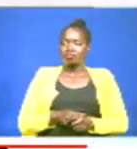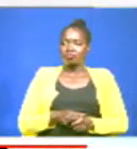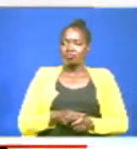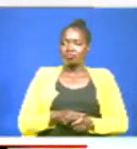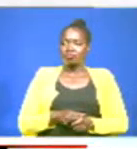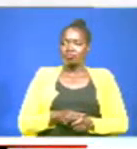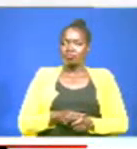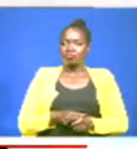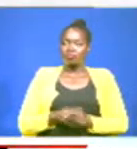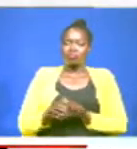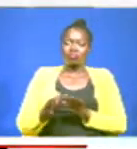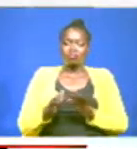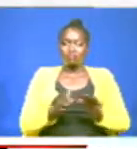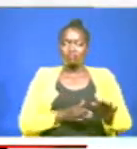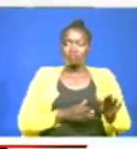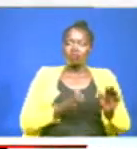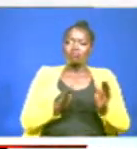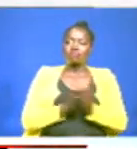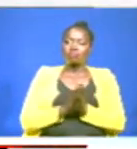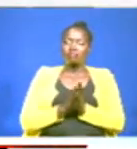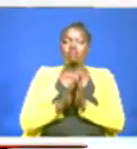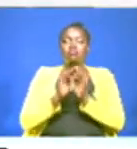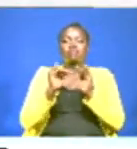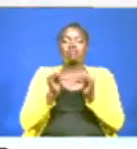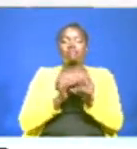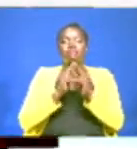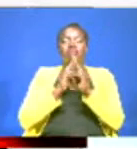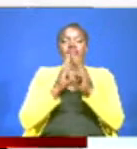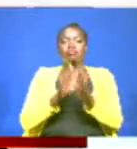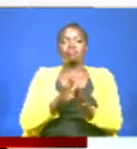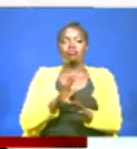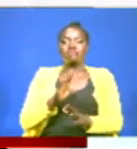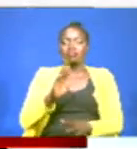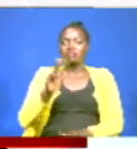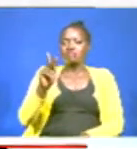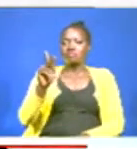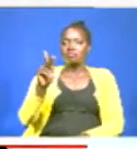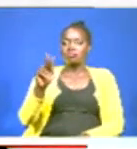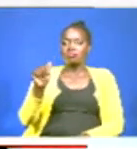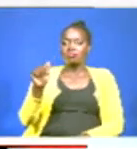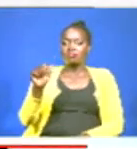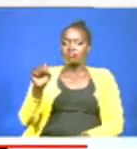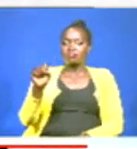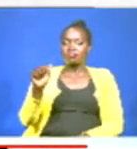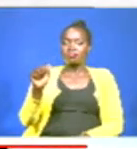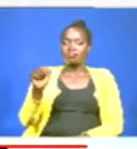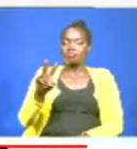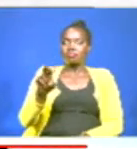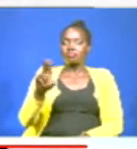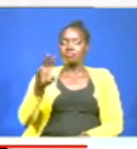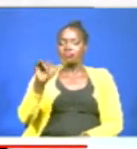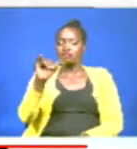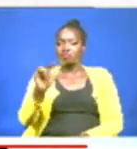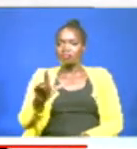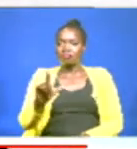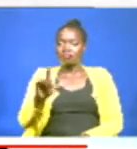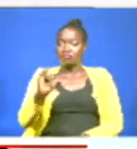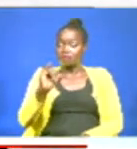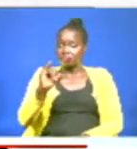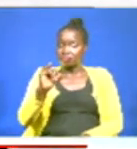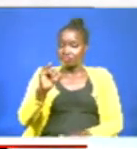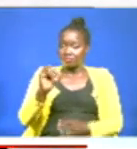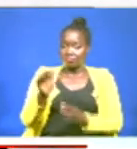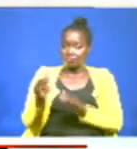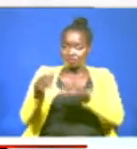Now, the late legendary news anchor Catherine Kasavuli will be laid to rest on the 14th of